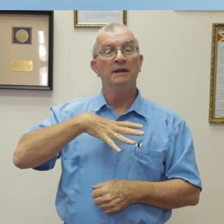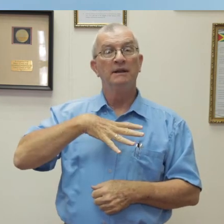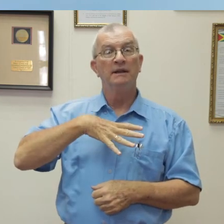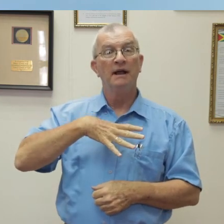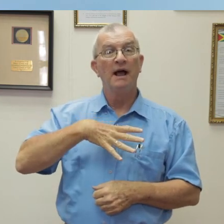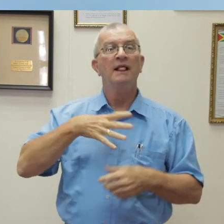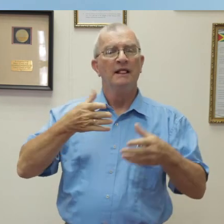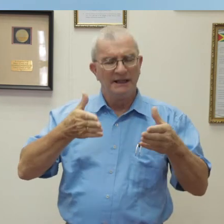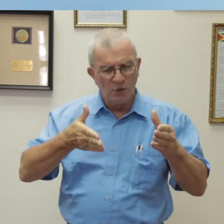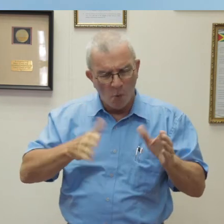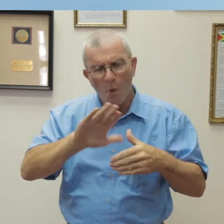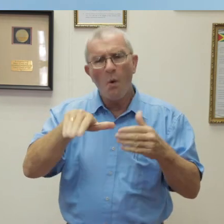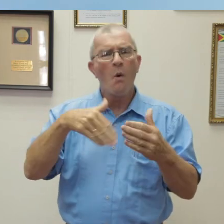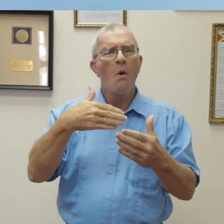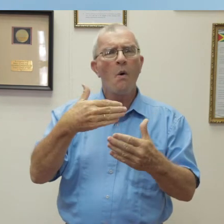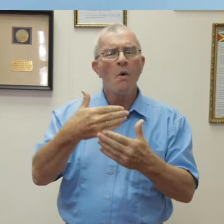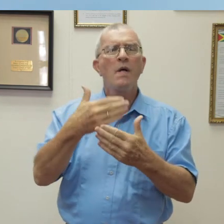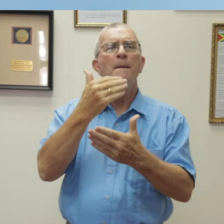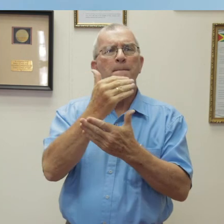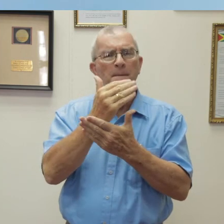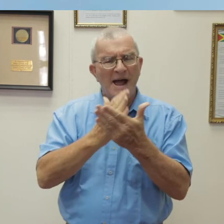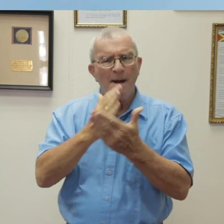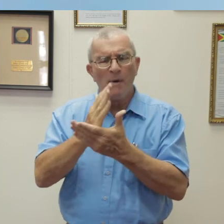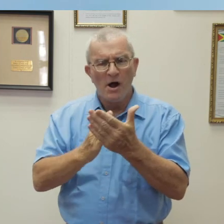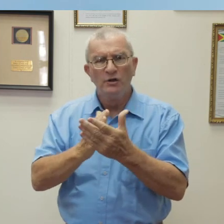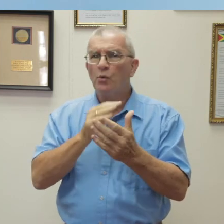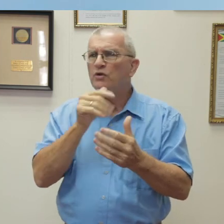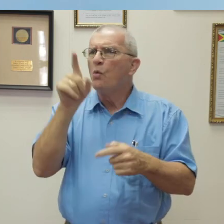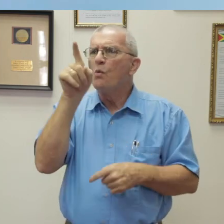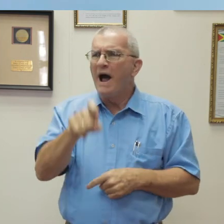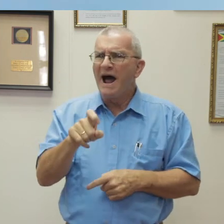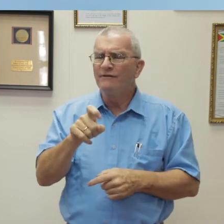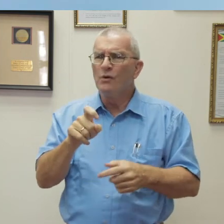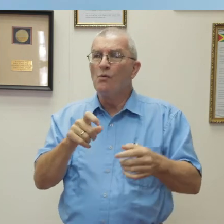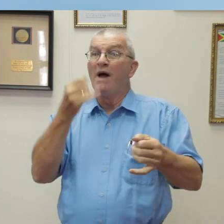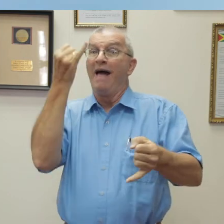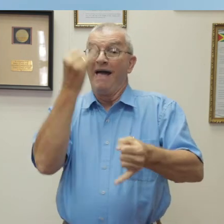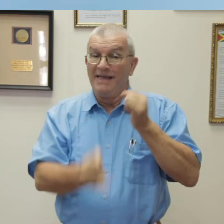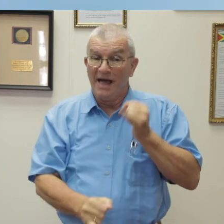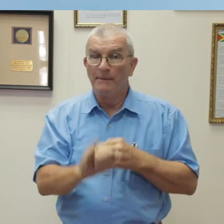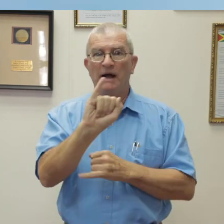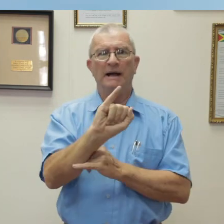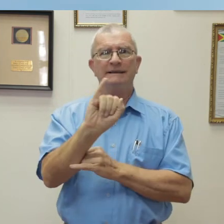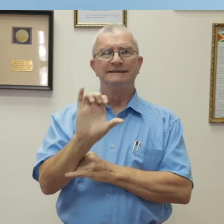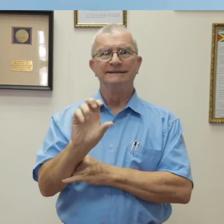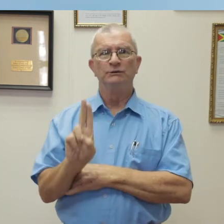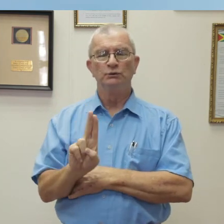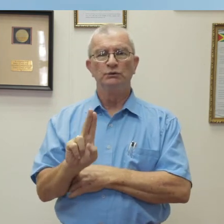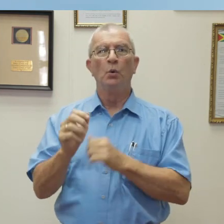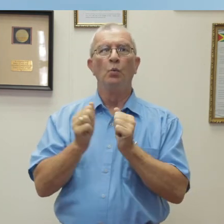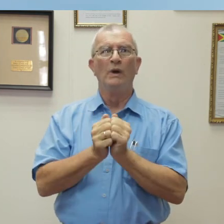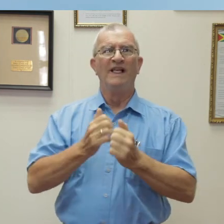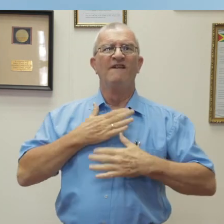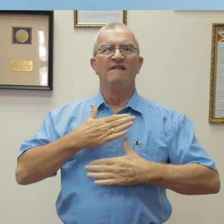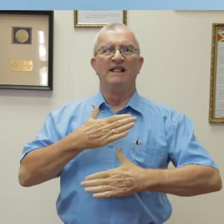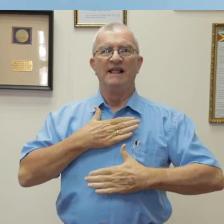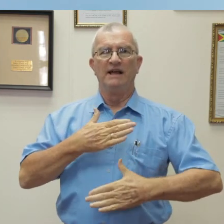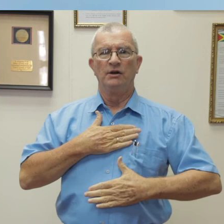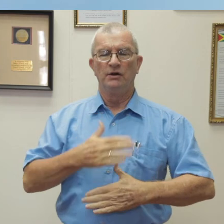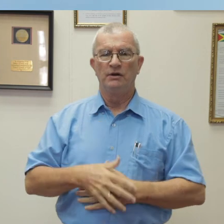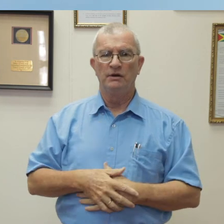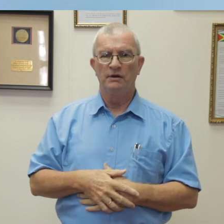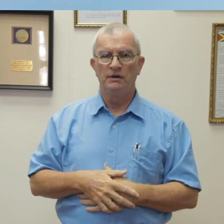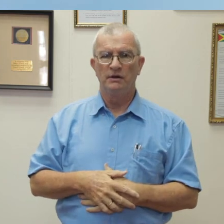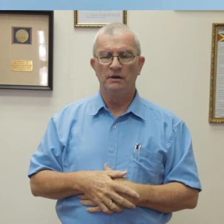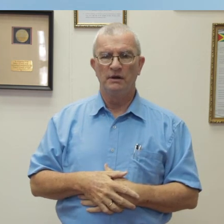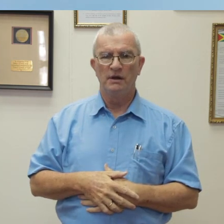all play our part so we don't have to end up in the ICU with the ventilator. Let